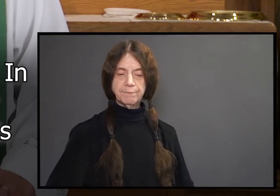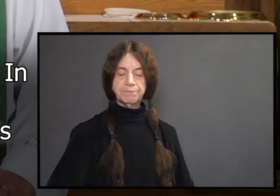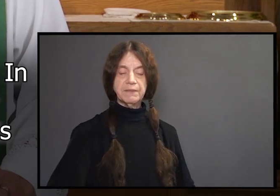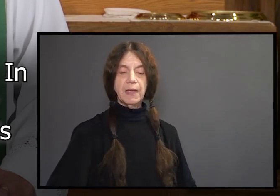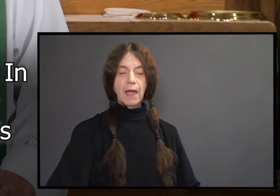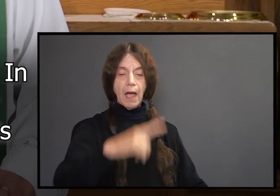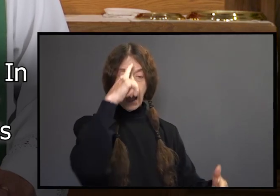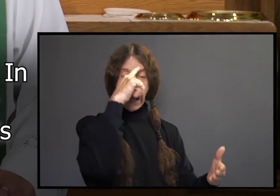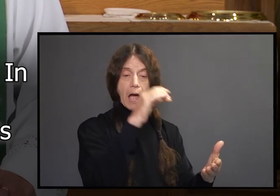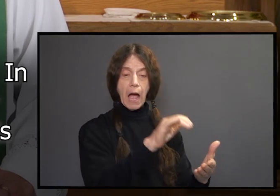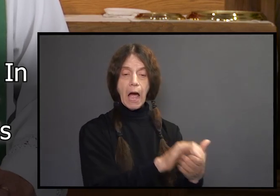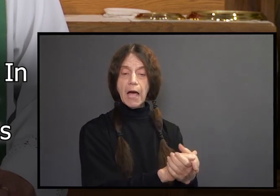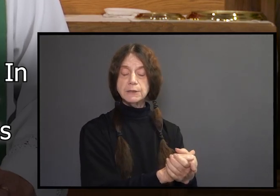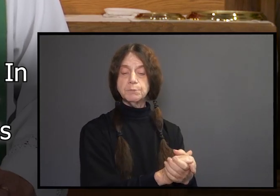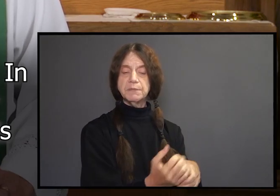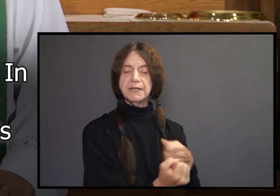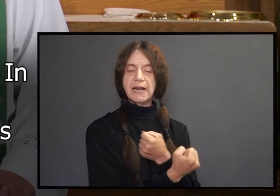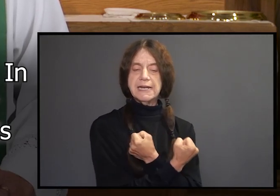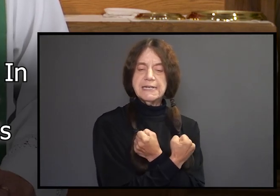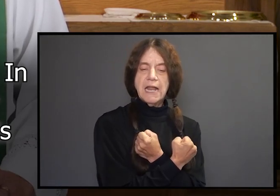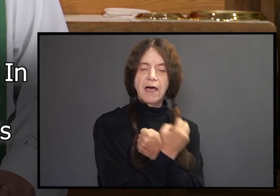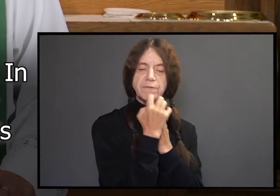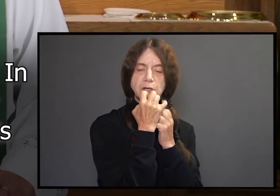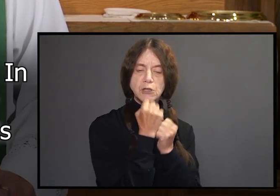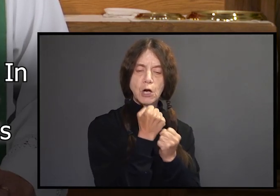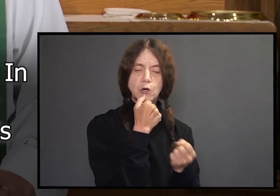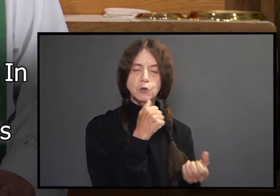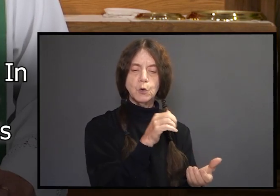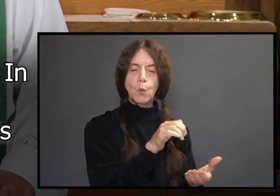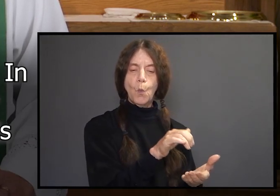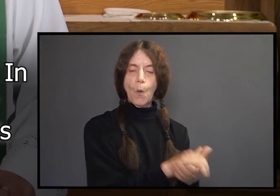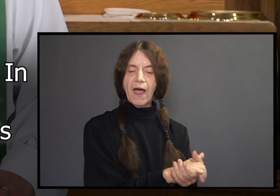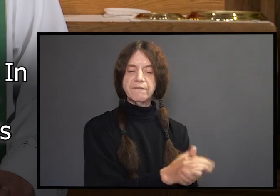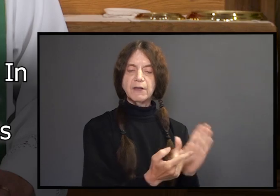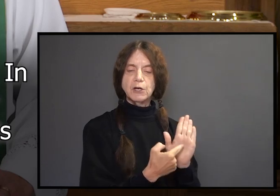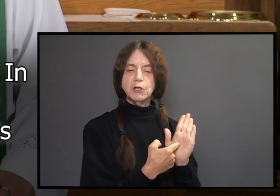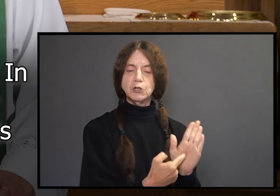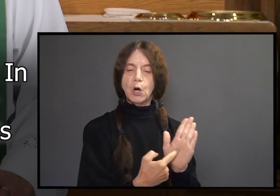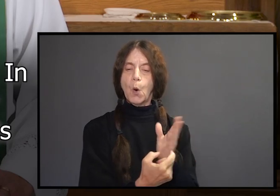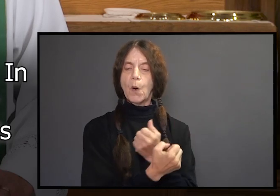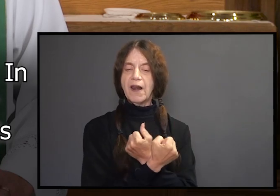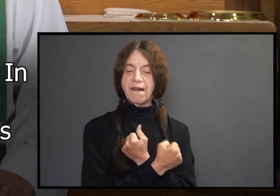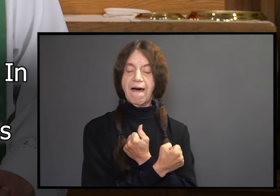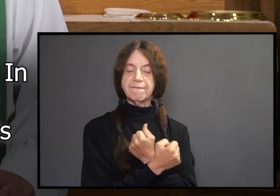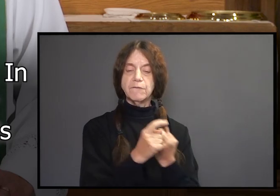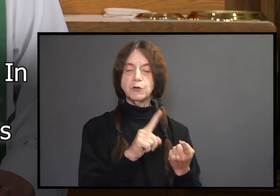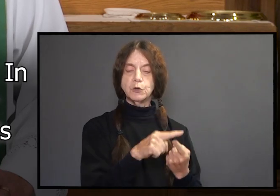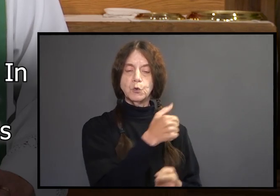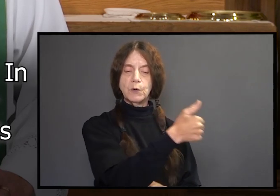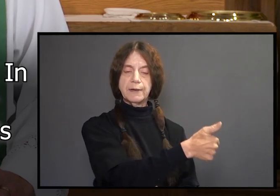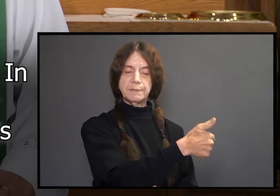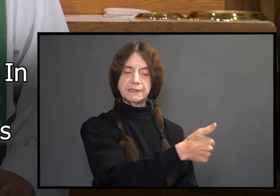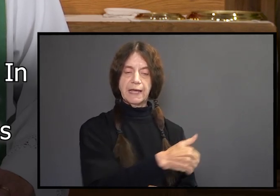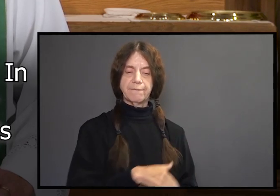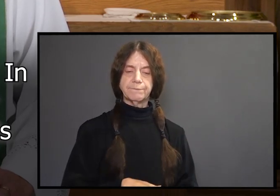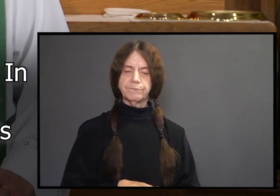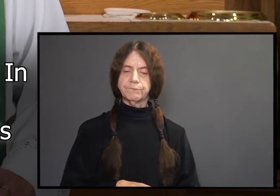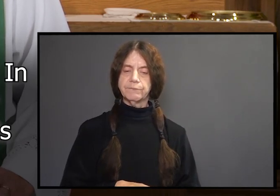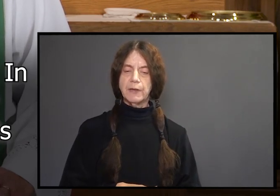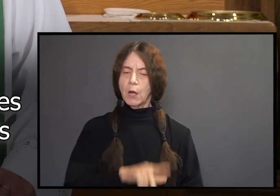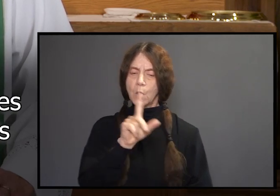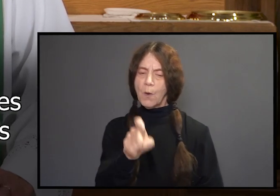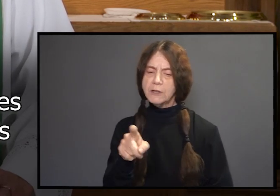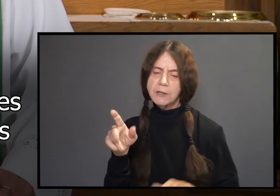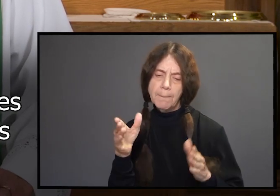without blemish. In the same way, husbands should love their wives as their own bodies. He who loves his wife loves